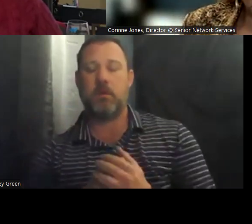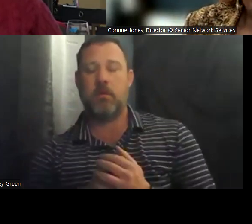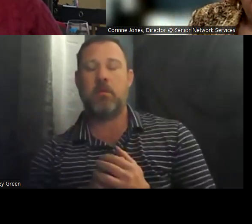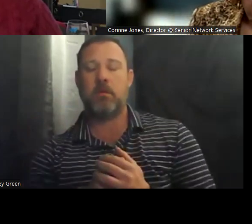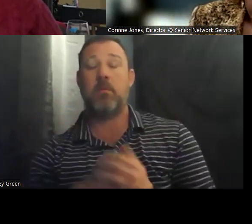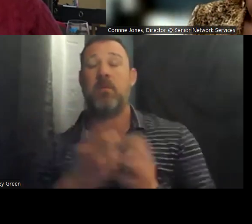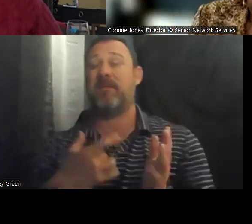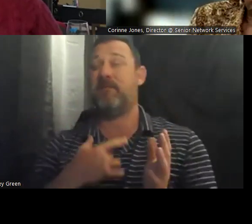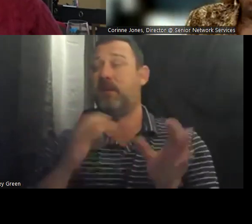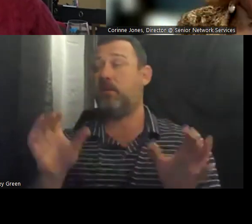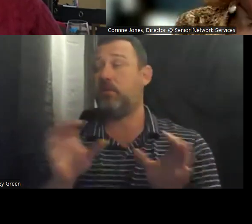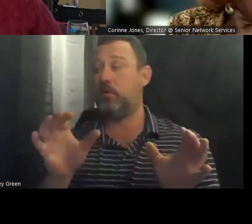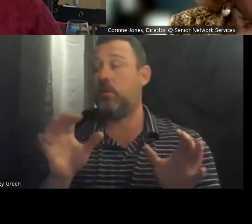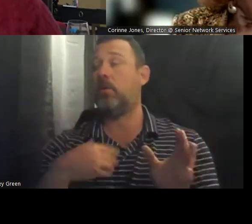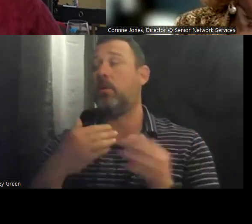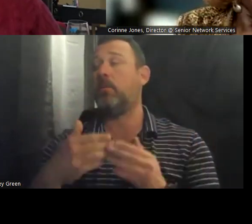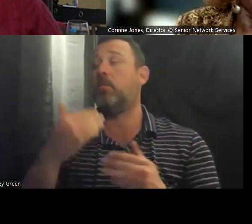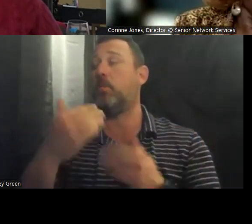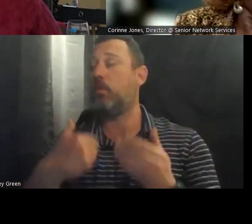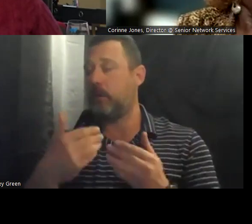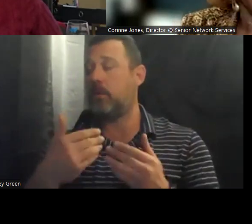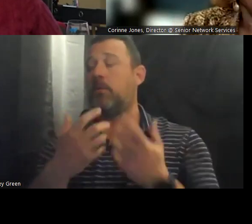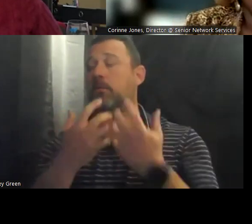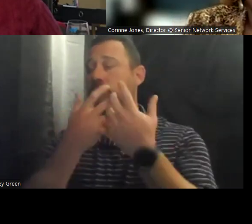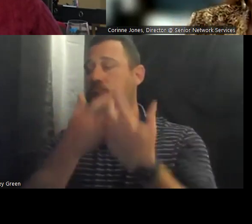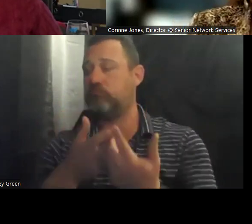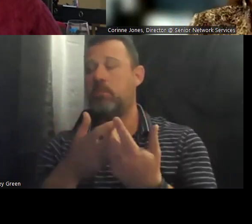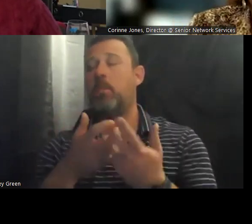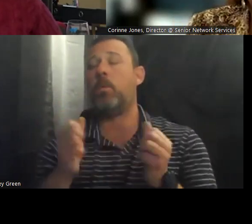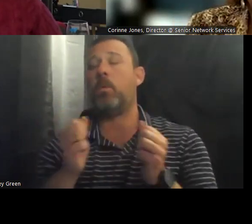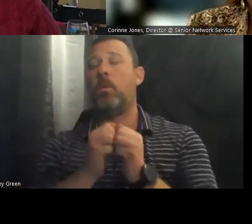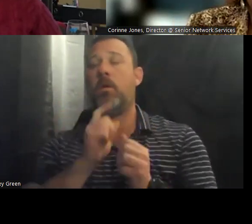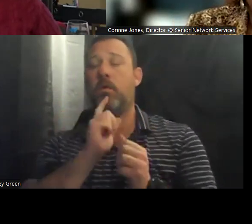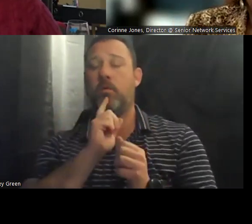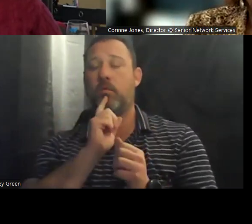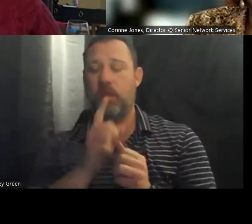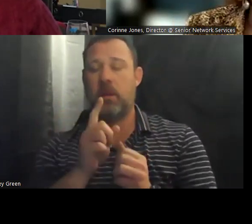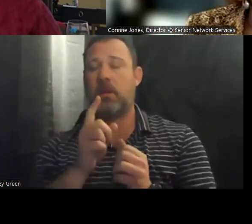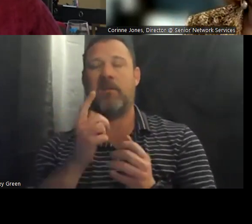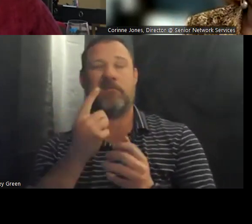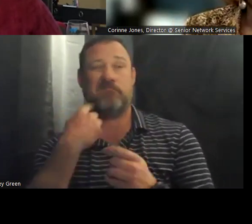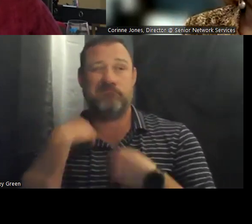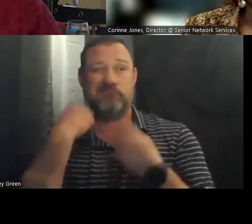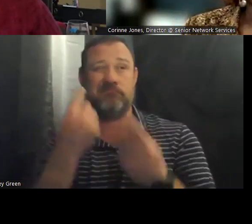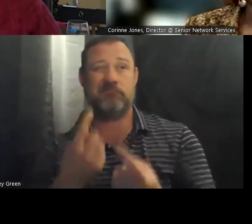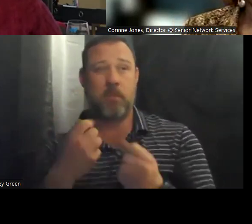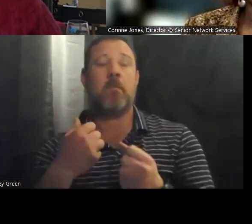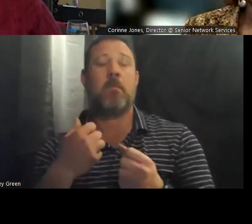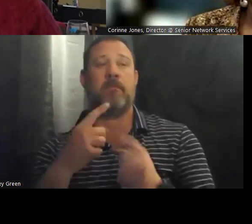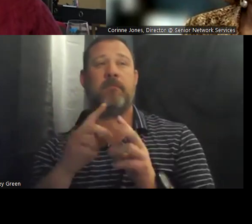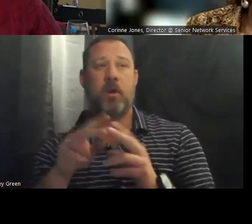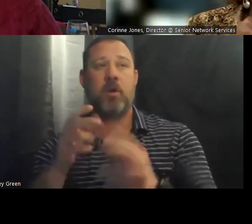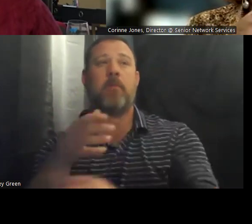by doing that, we're moving in sync with what really has been for some time a powerful